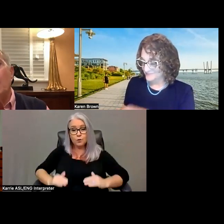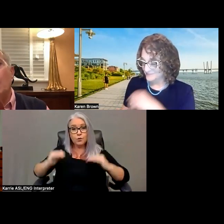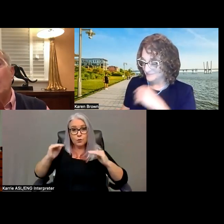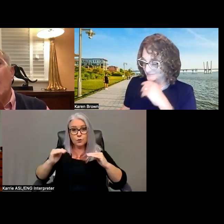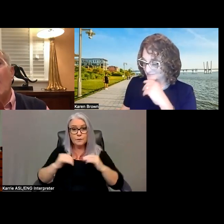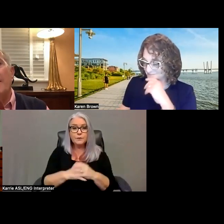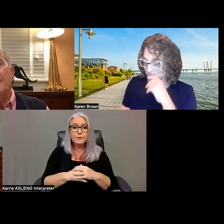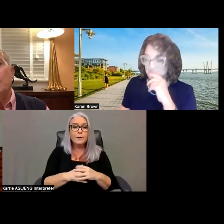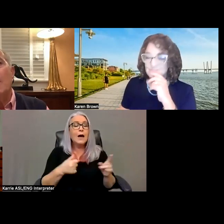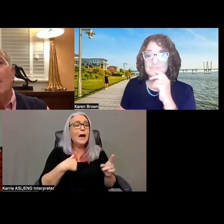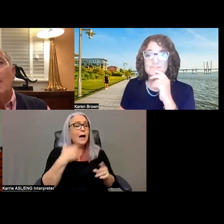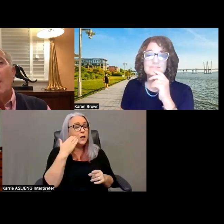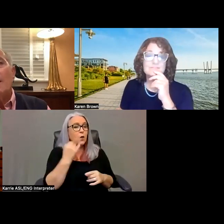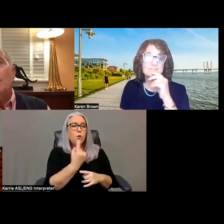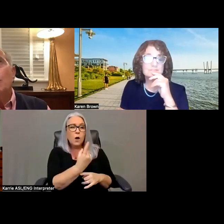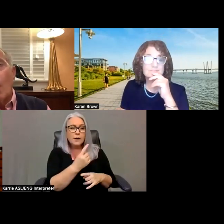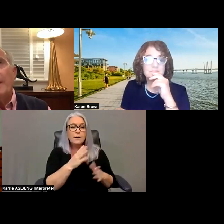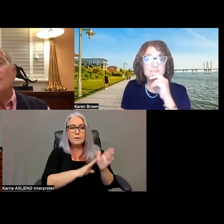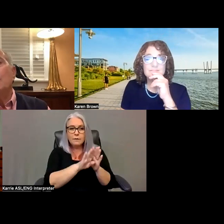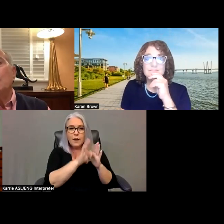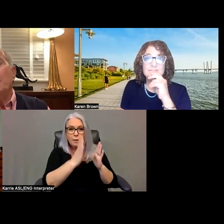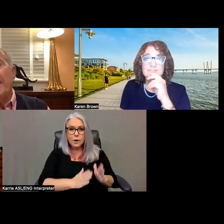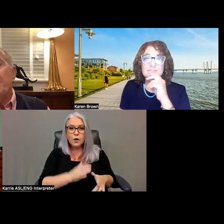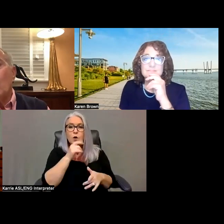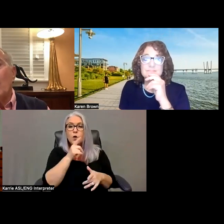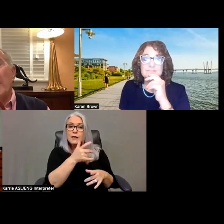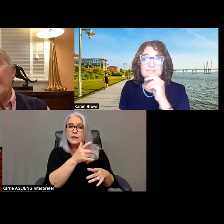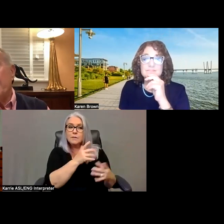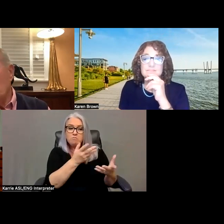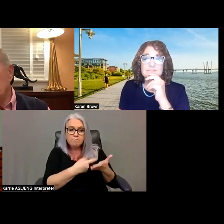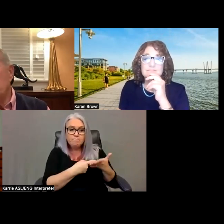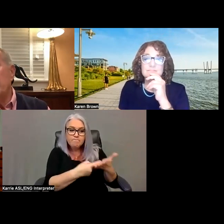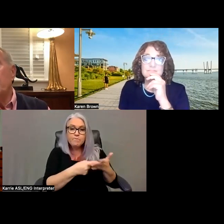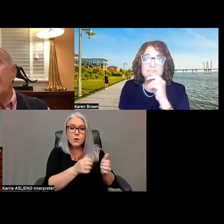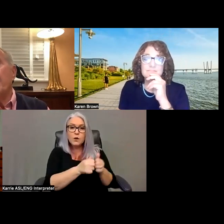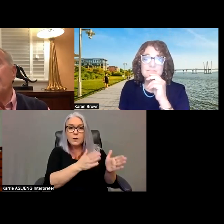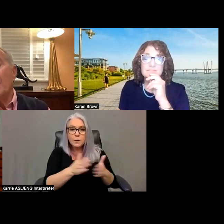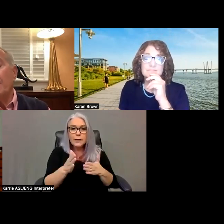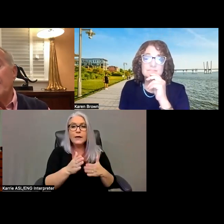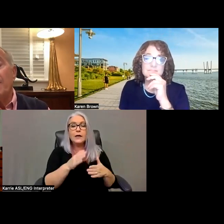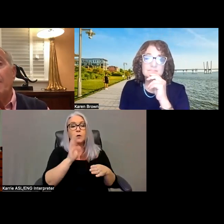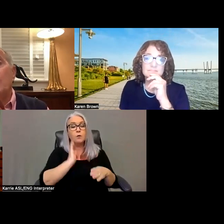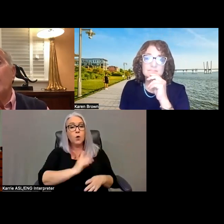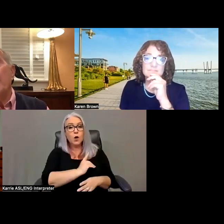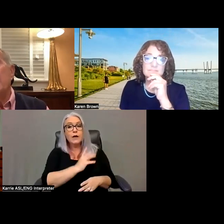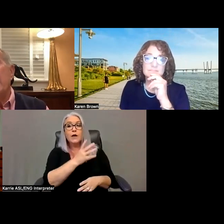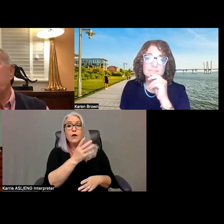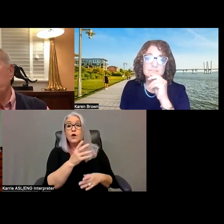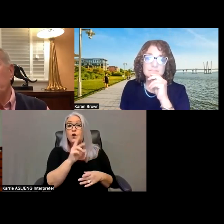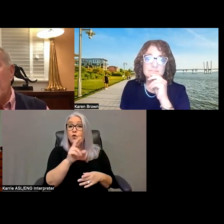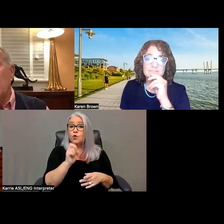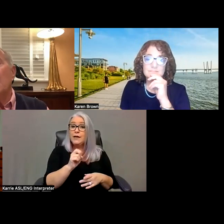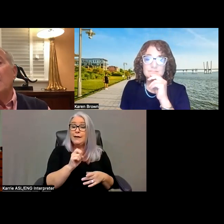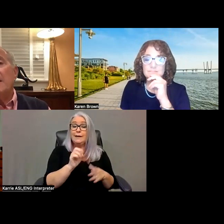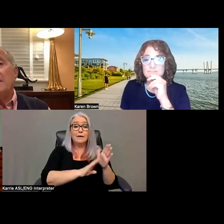developer who is talking to the planning board and board of trustees about redeveloping 29 South